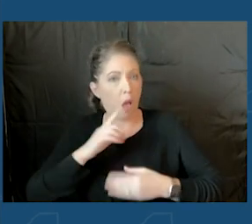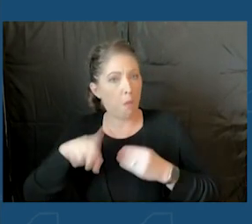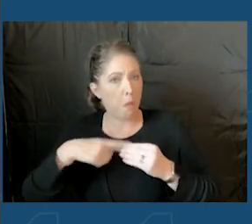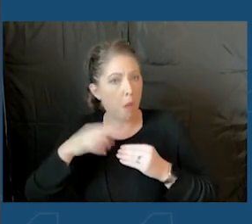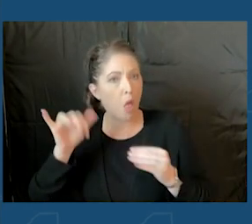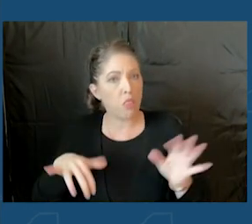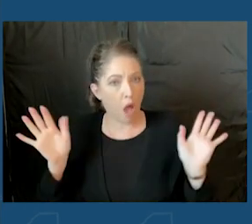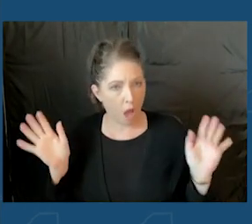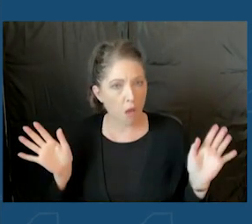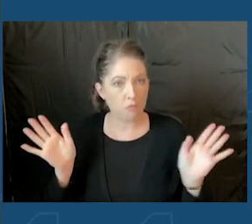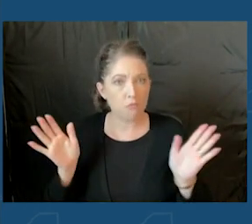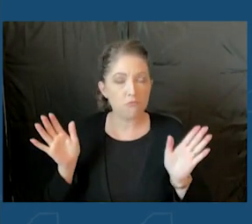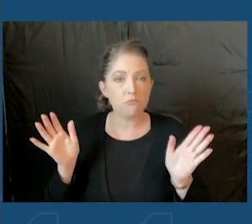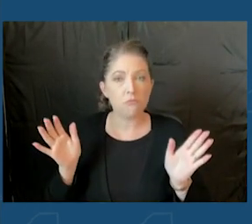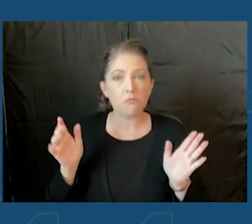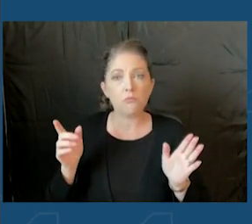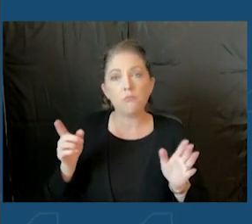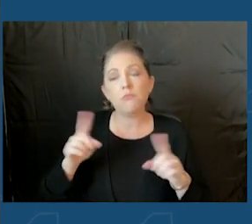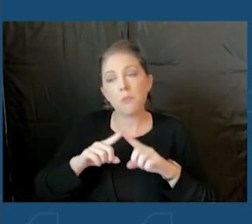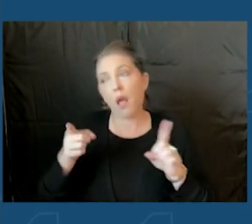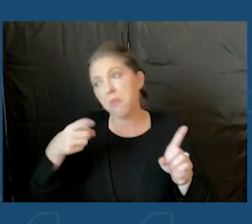Roe, but they understood.